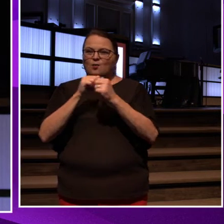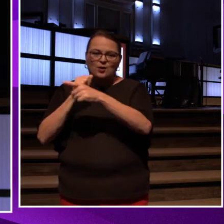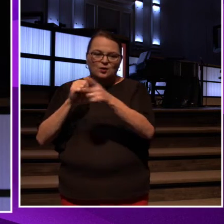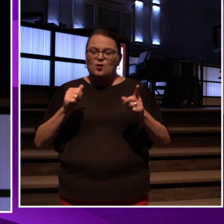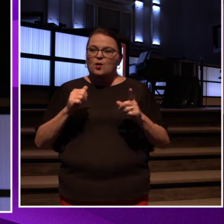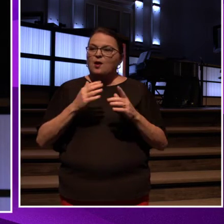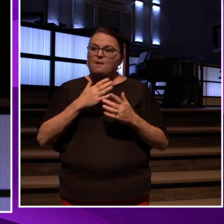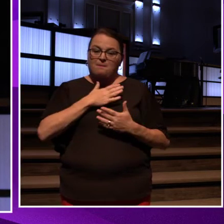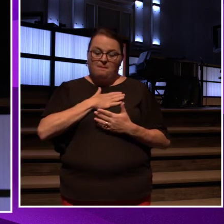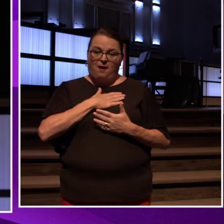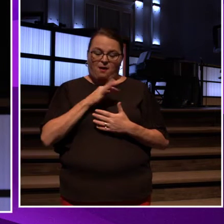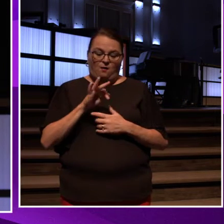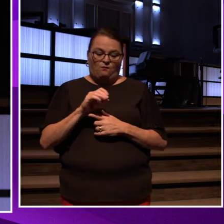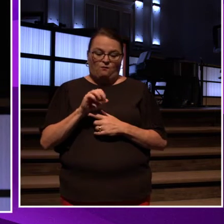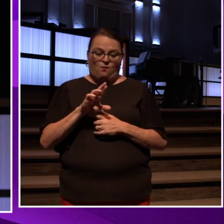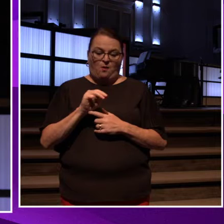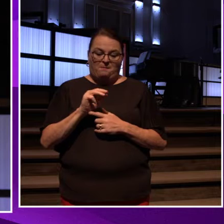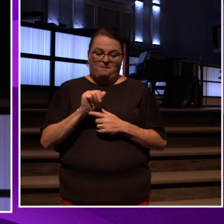of my life